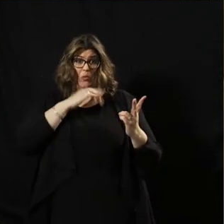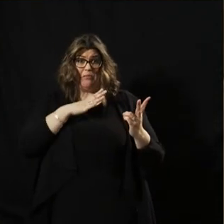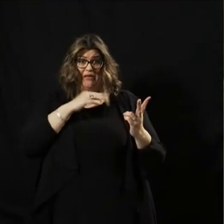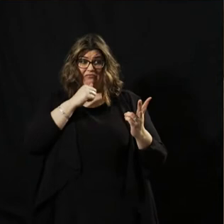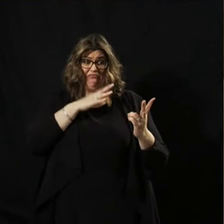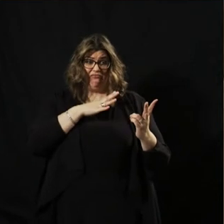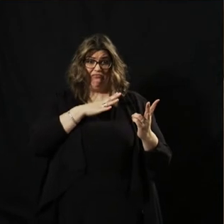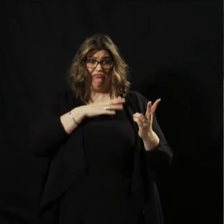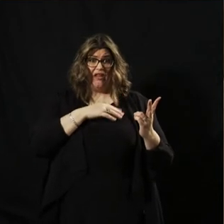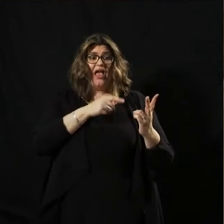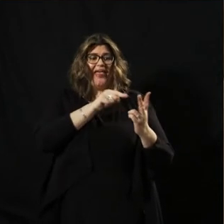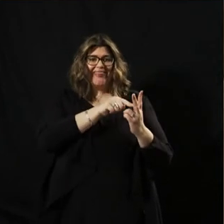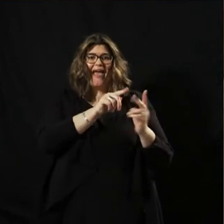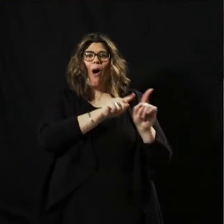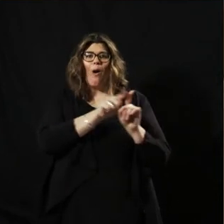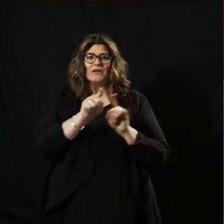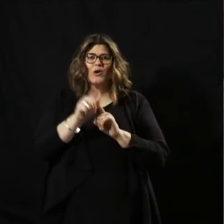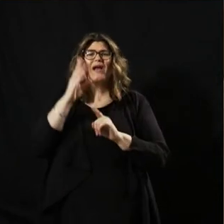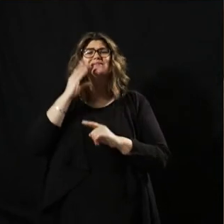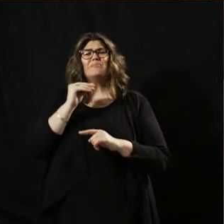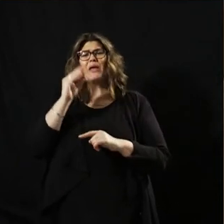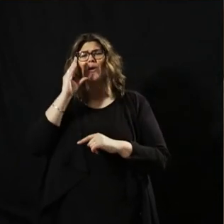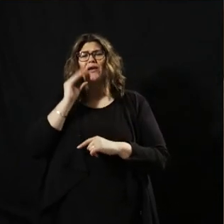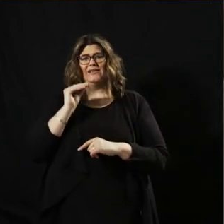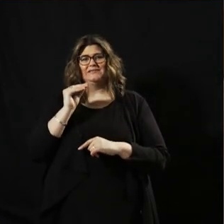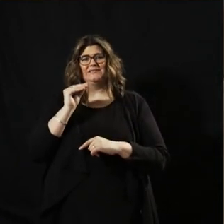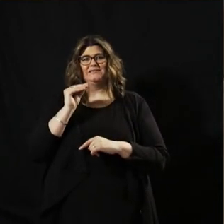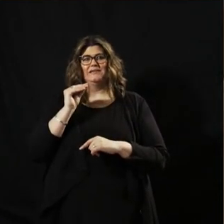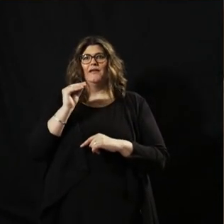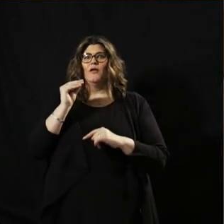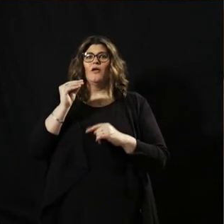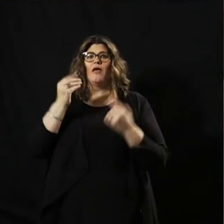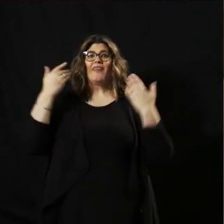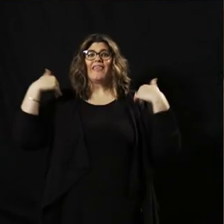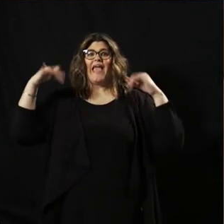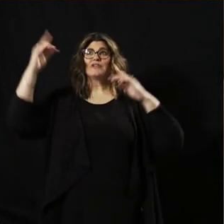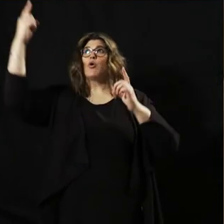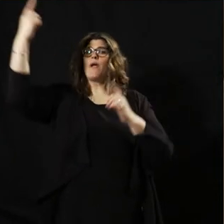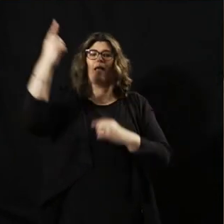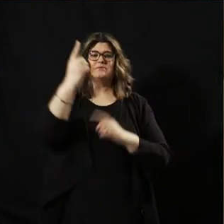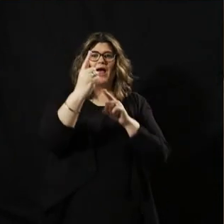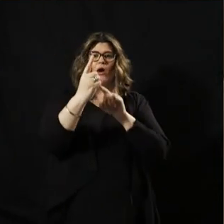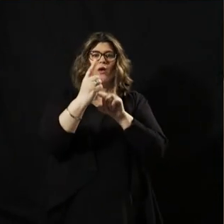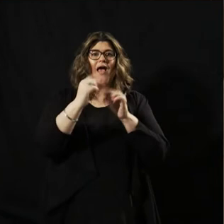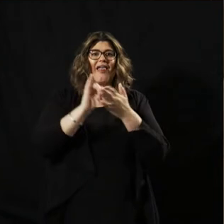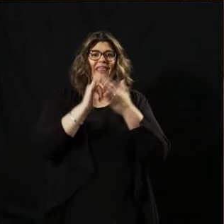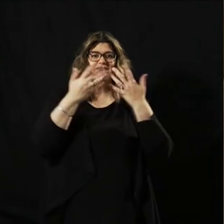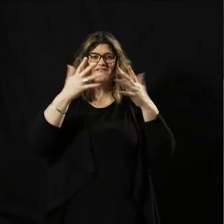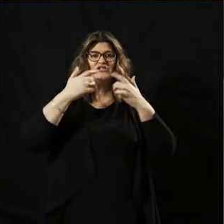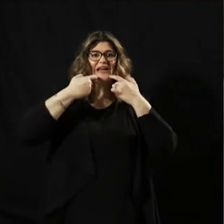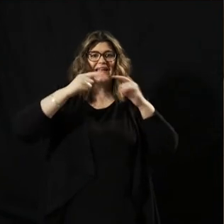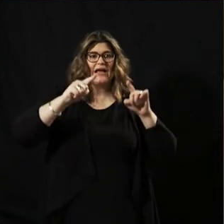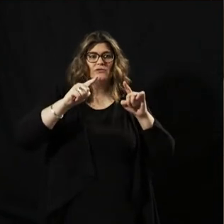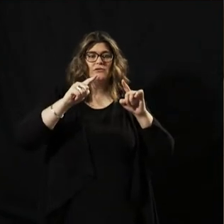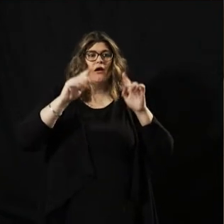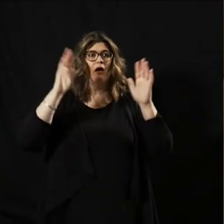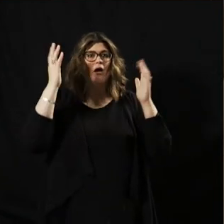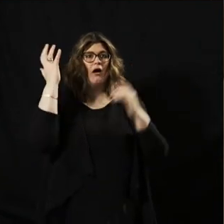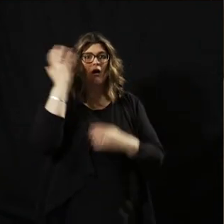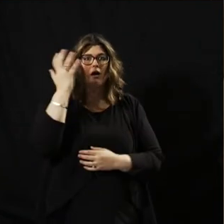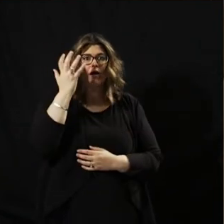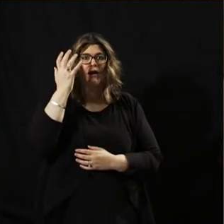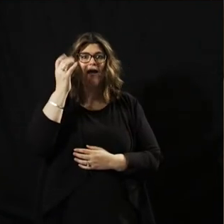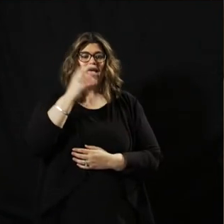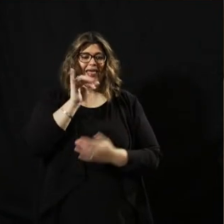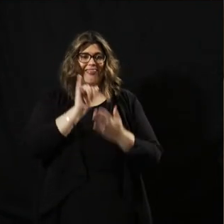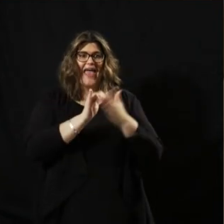had also experienced the encounter with the angel who has just announced to them, amazingly,